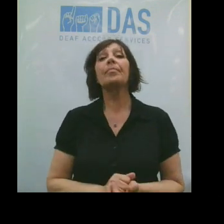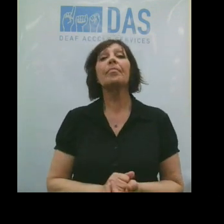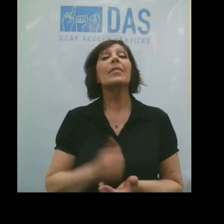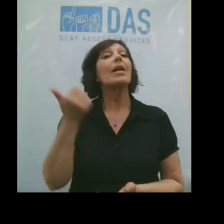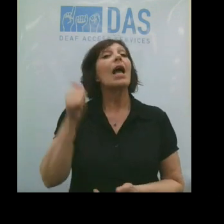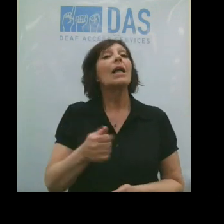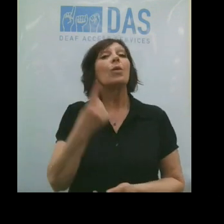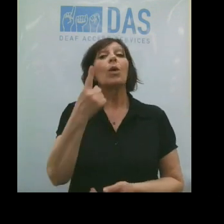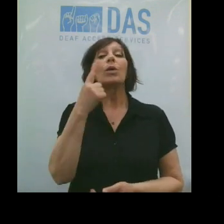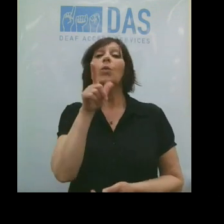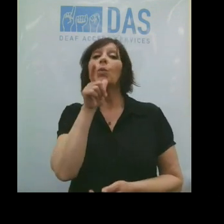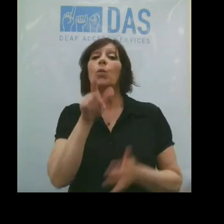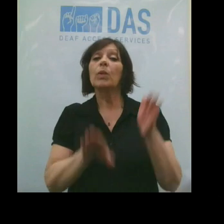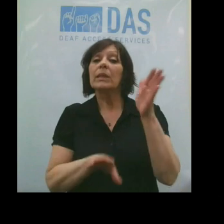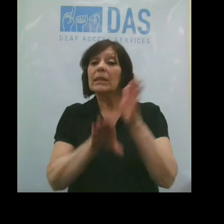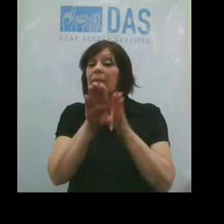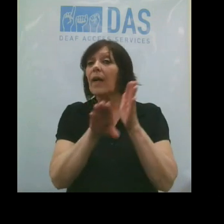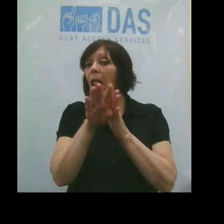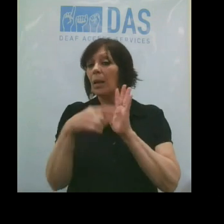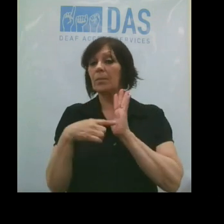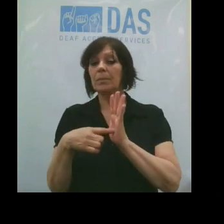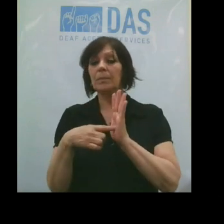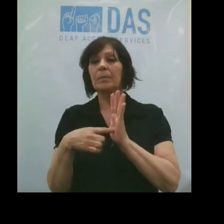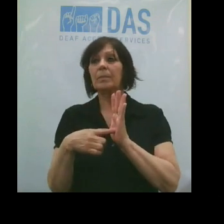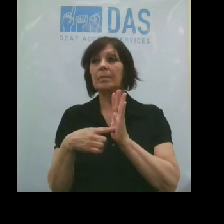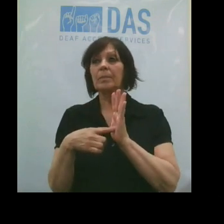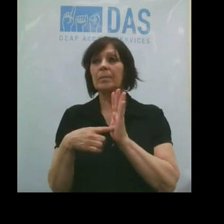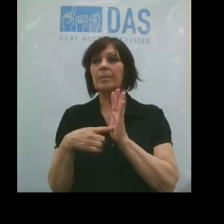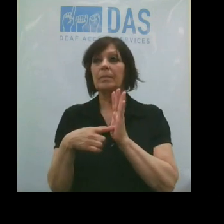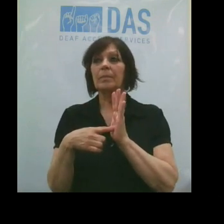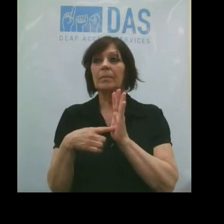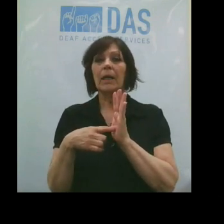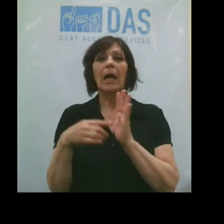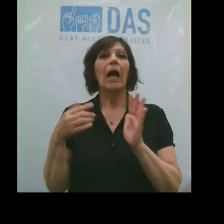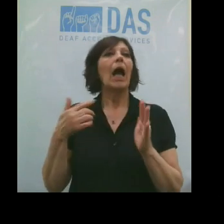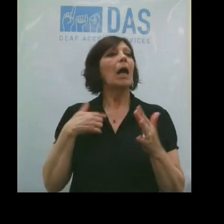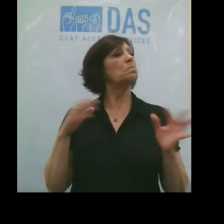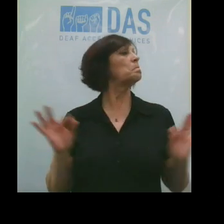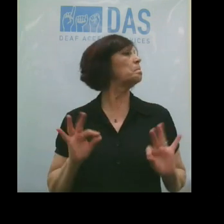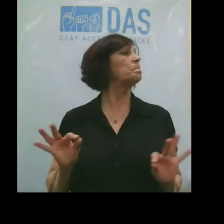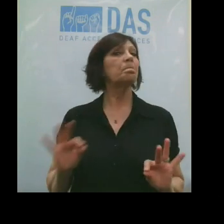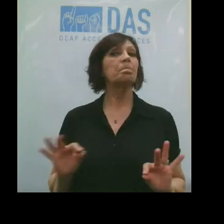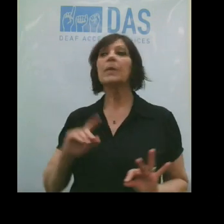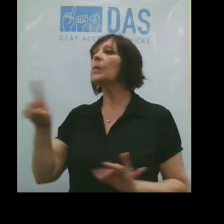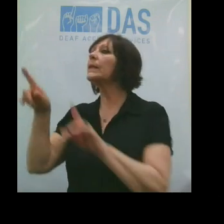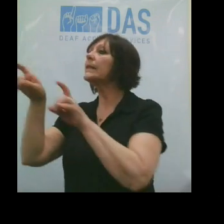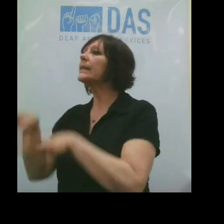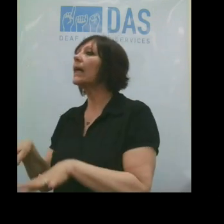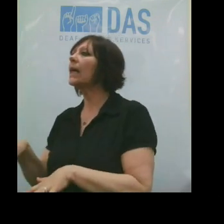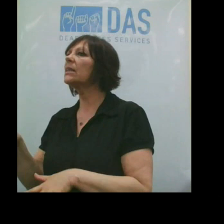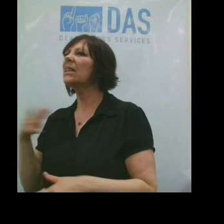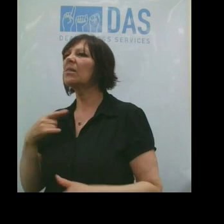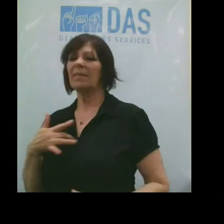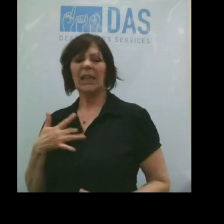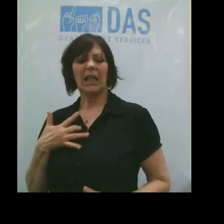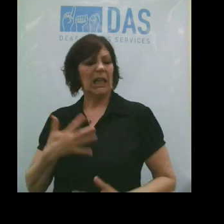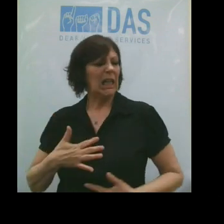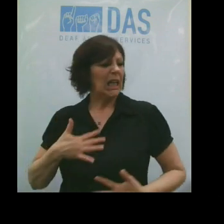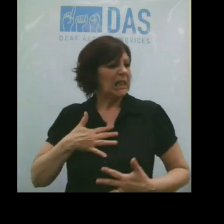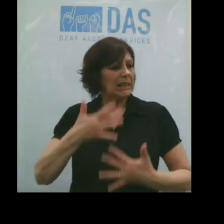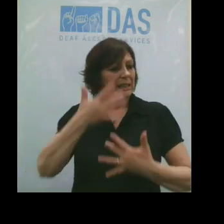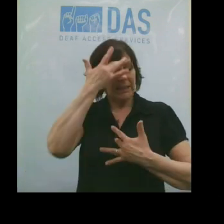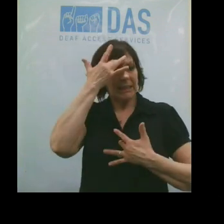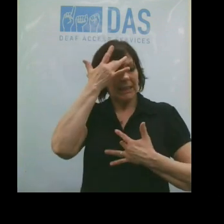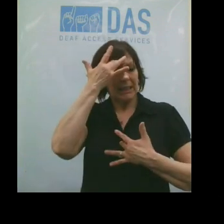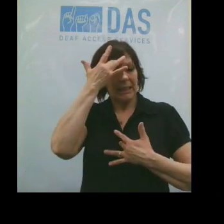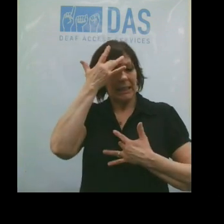Anybody who develops symptoms between the time that they're had the specimen collected and they're waiting for a retest result should